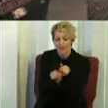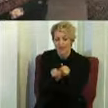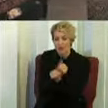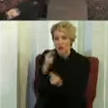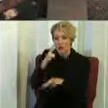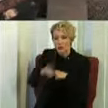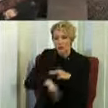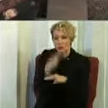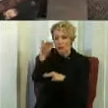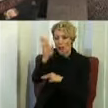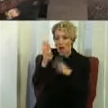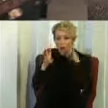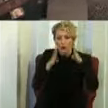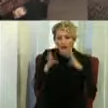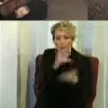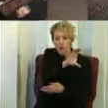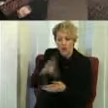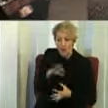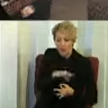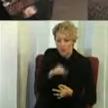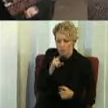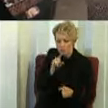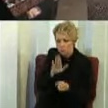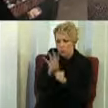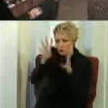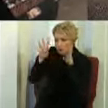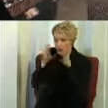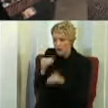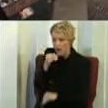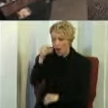Creator Christ, Spirit, and promise to create a home that